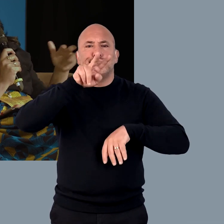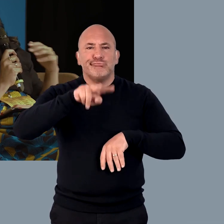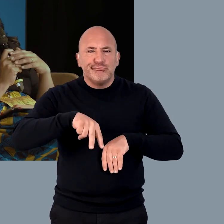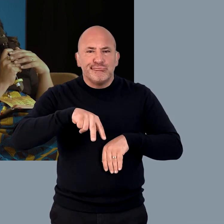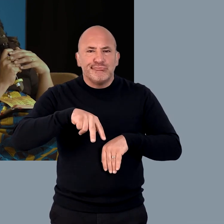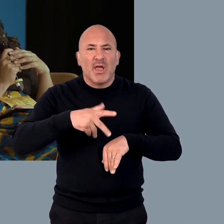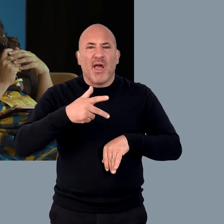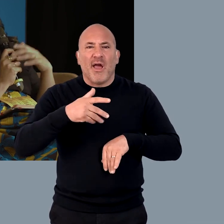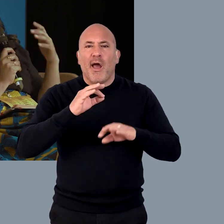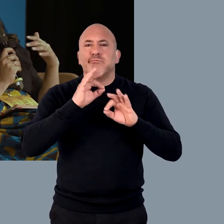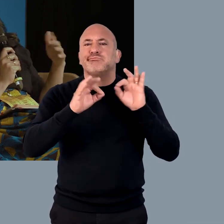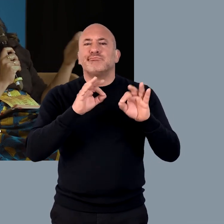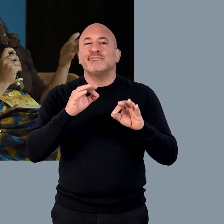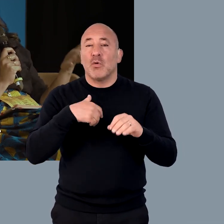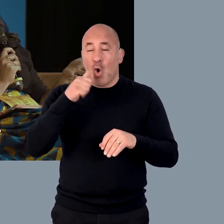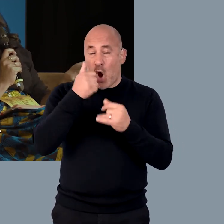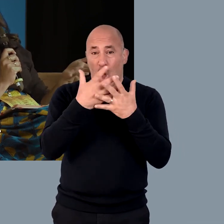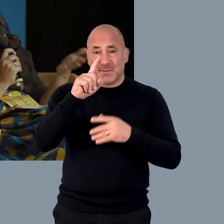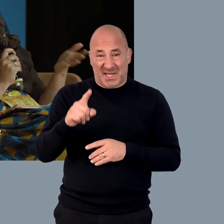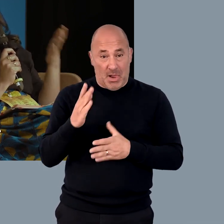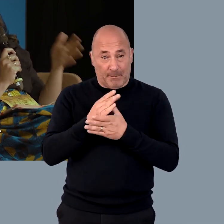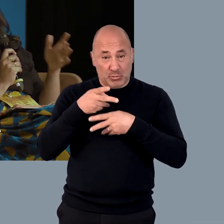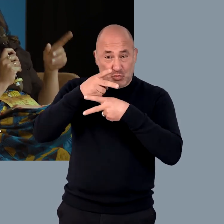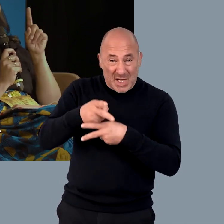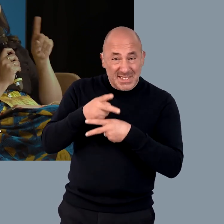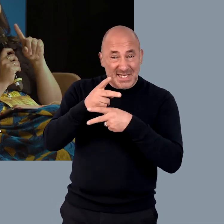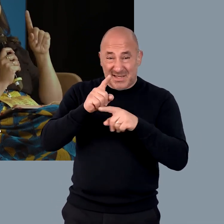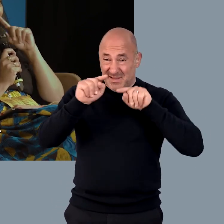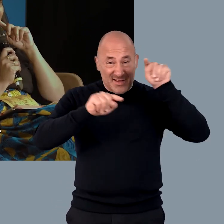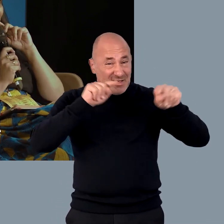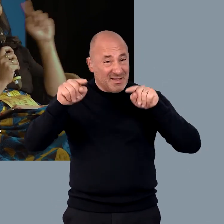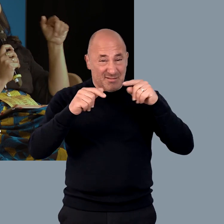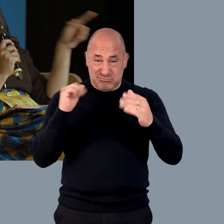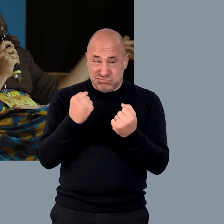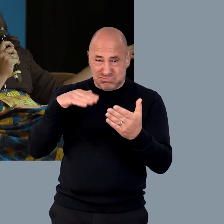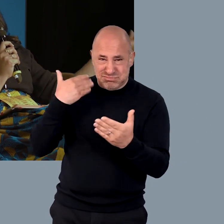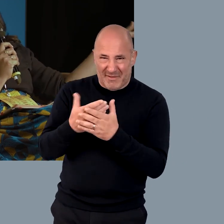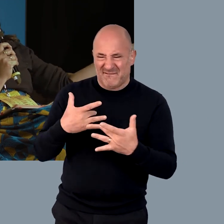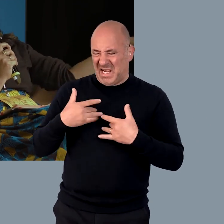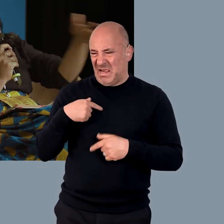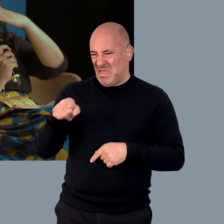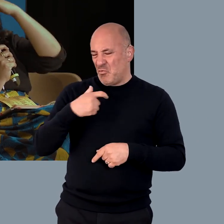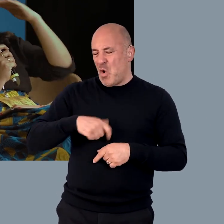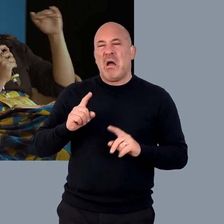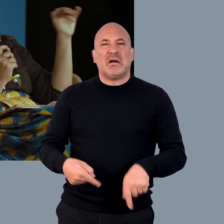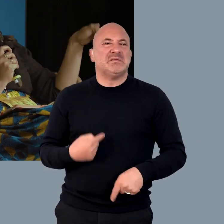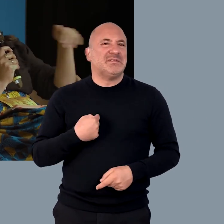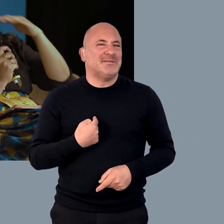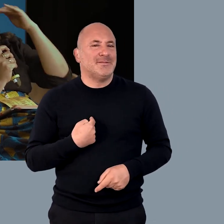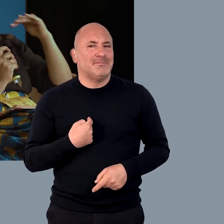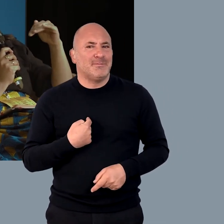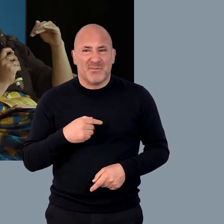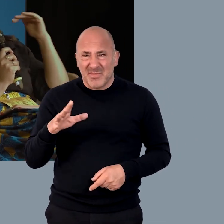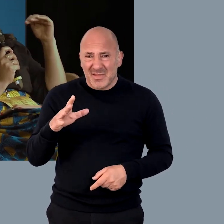general like sustainability searches and then just ask, because a lot of people I know definitely doing trustee stuff in different places